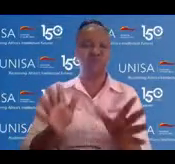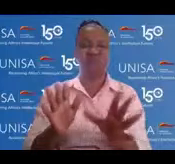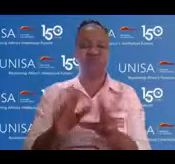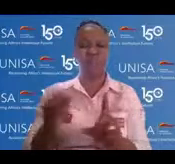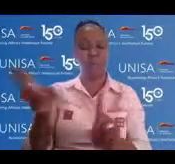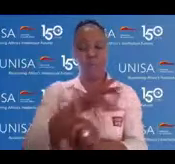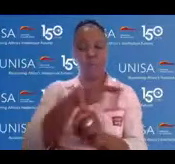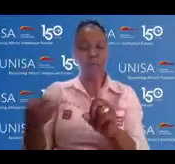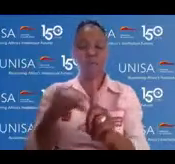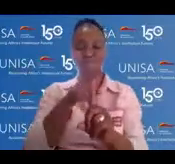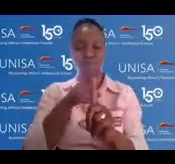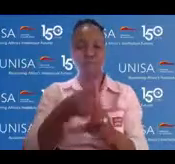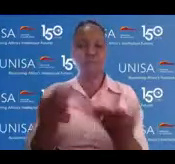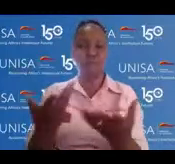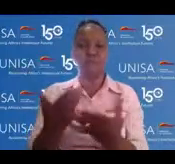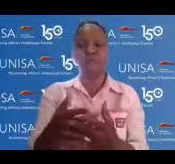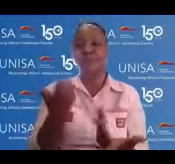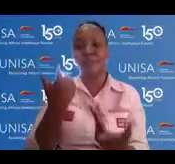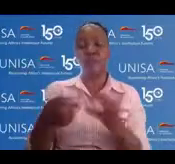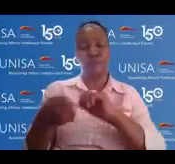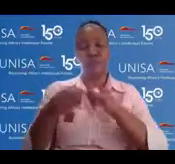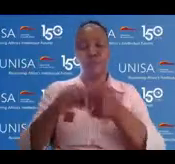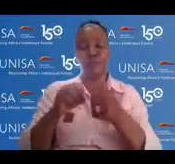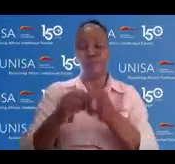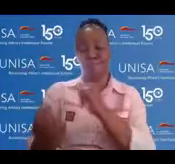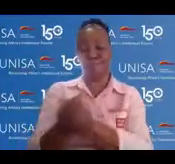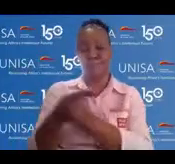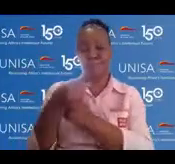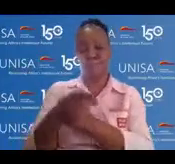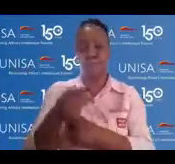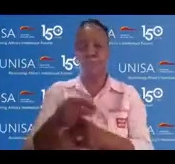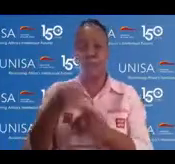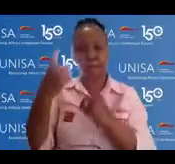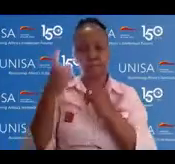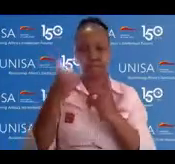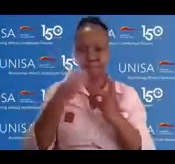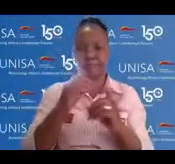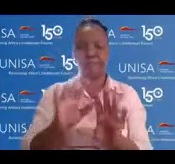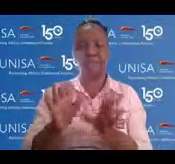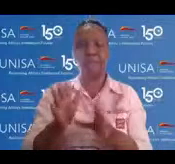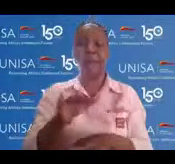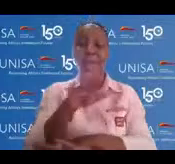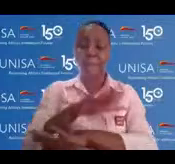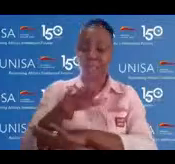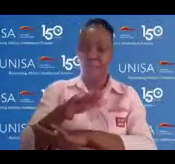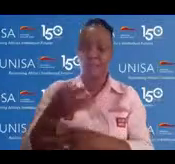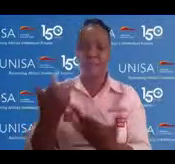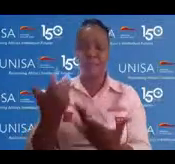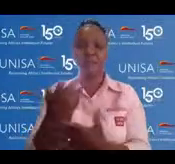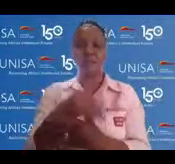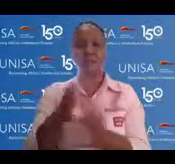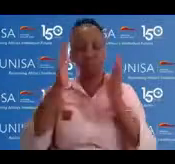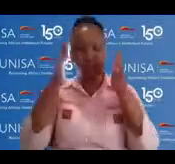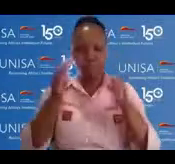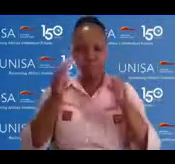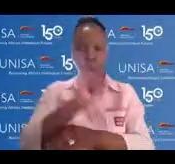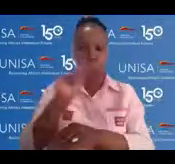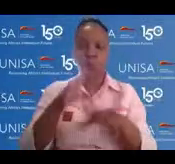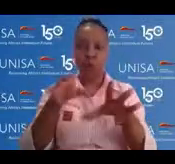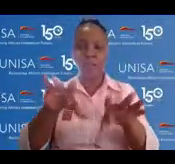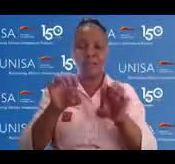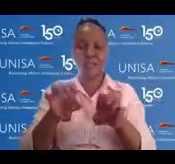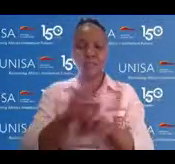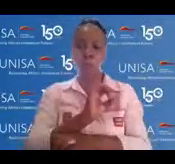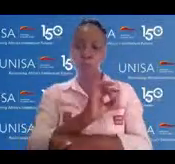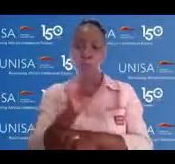obvious problem there. So make sure it takes pictures, but basically you just concentrate on your exam. So once the system starts